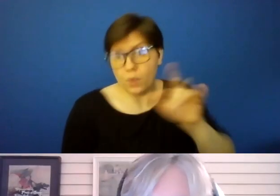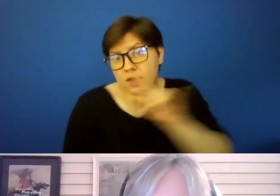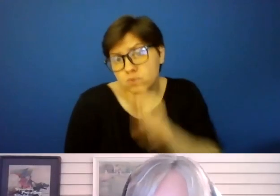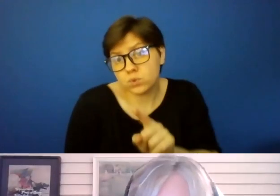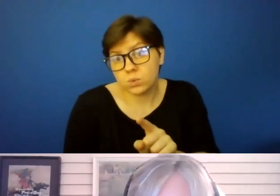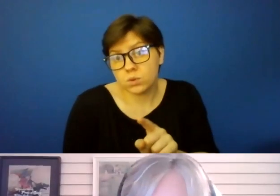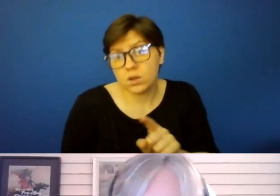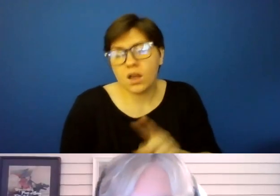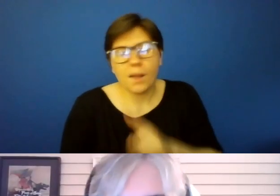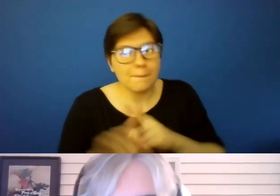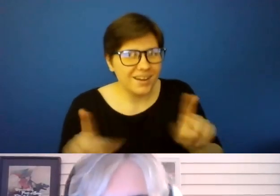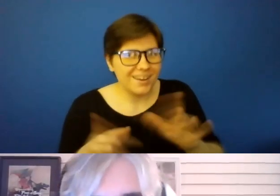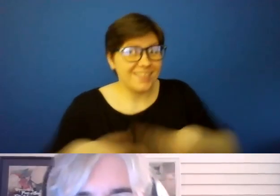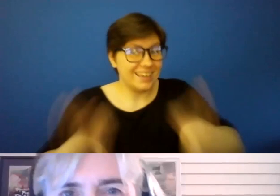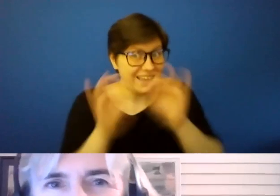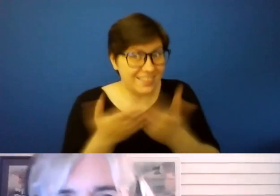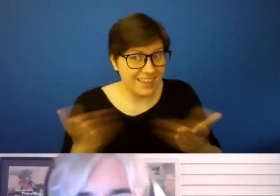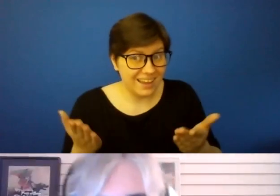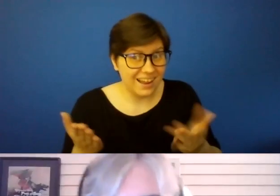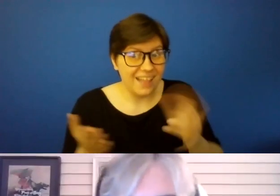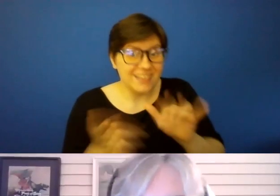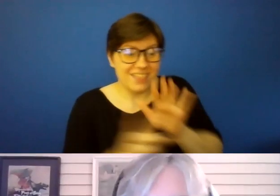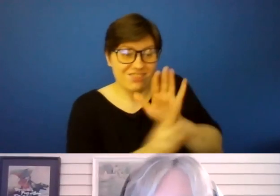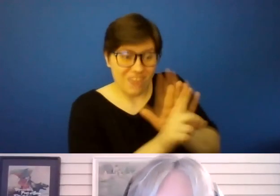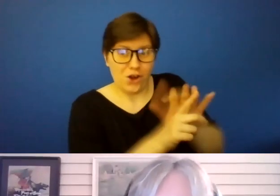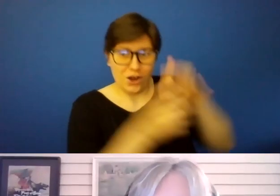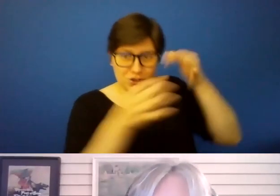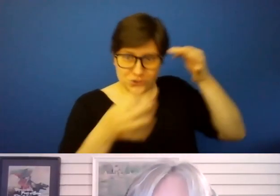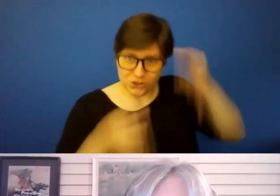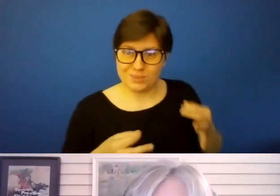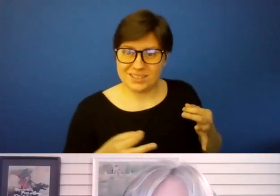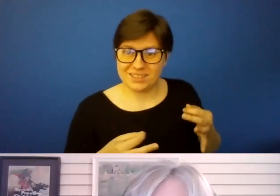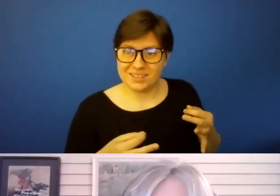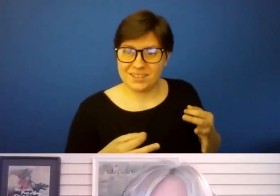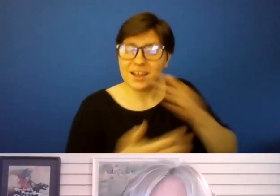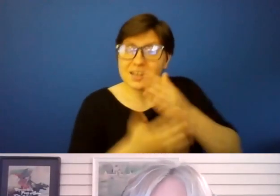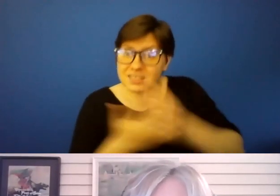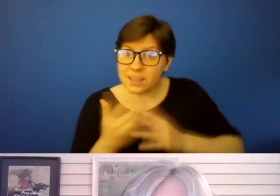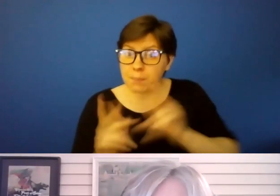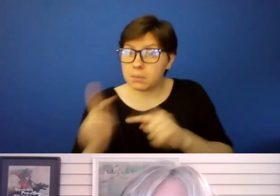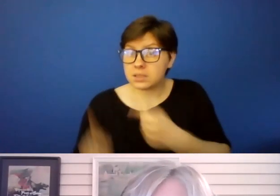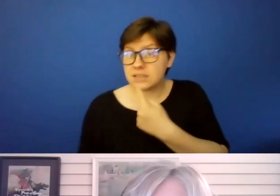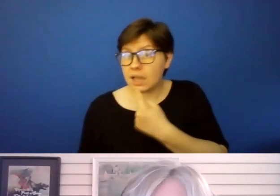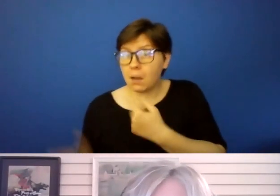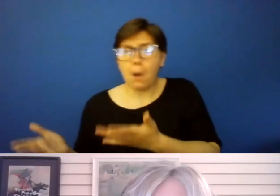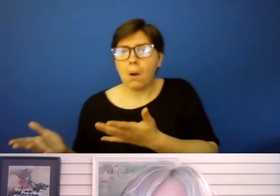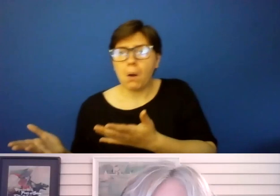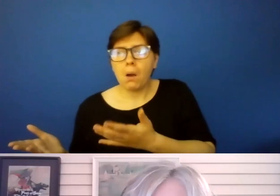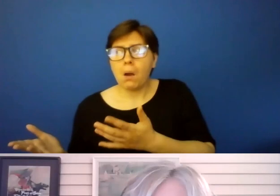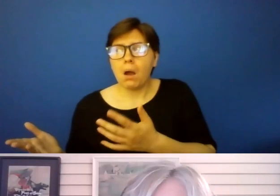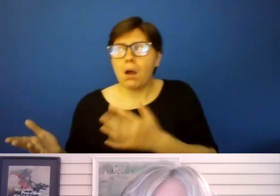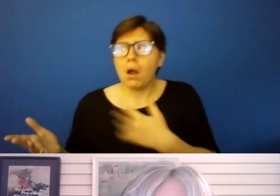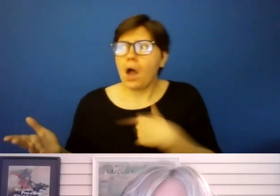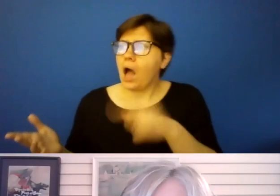I guess the key thing is that's their judgment, right? Some people would say, I find this condition